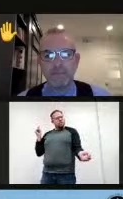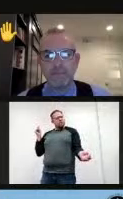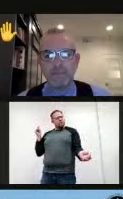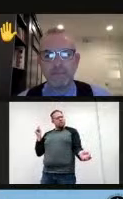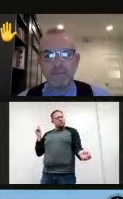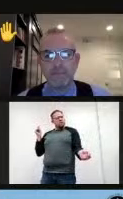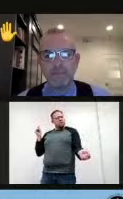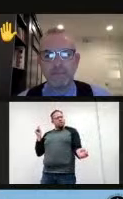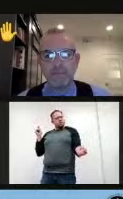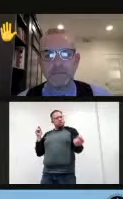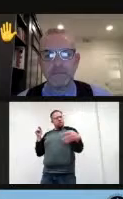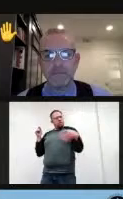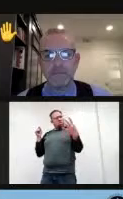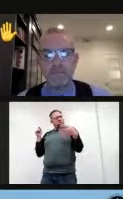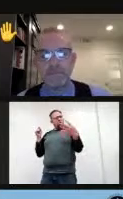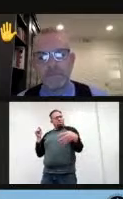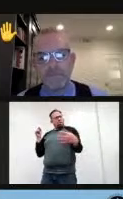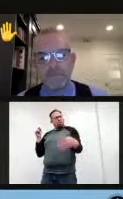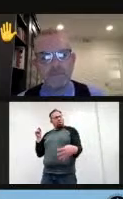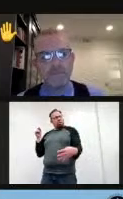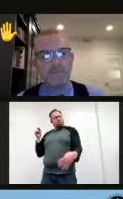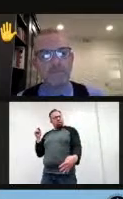I'm trying to scroll through.